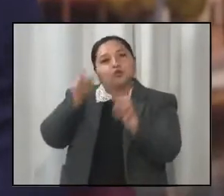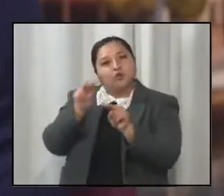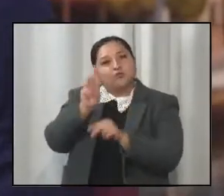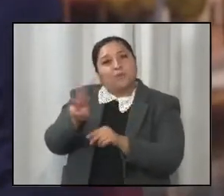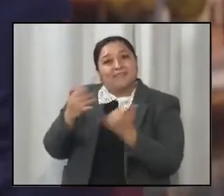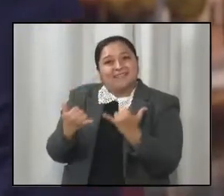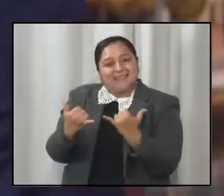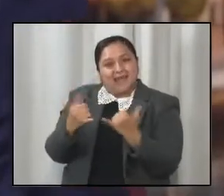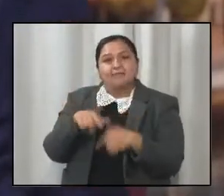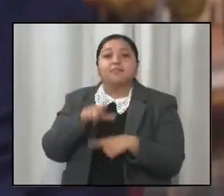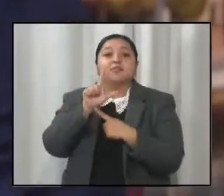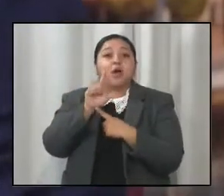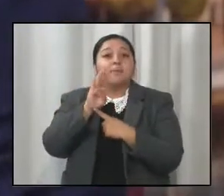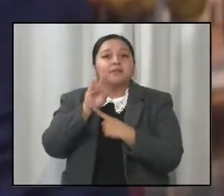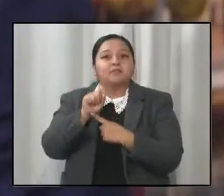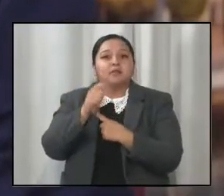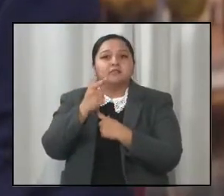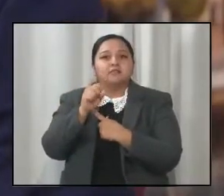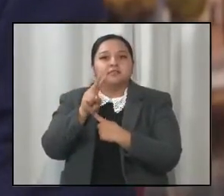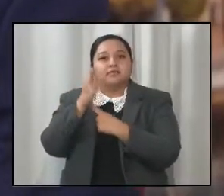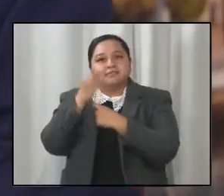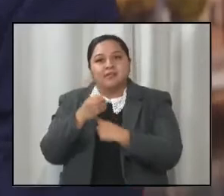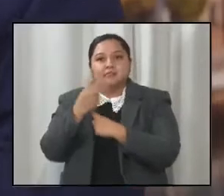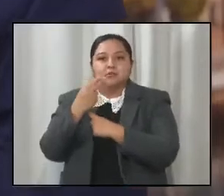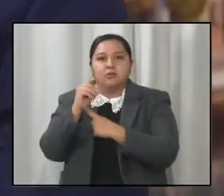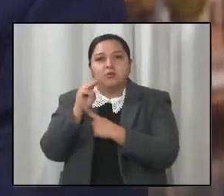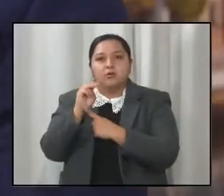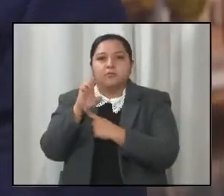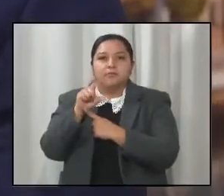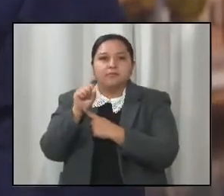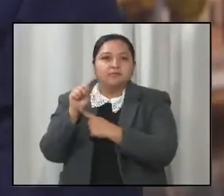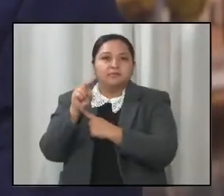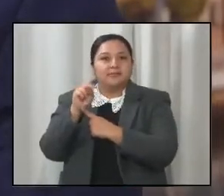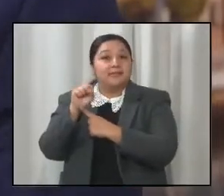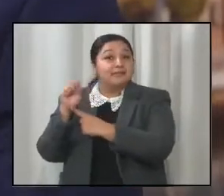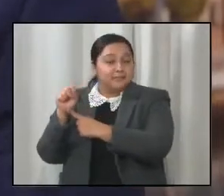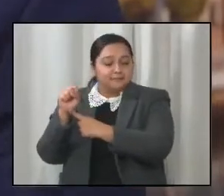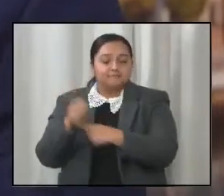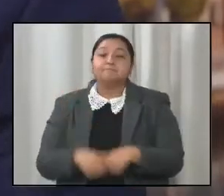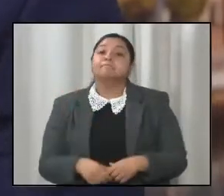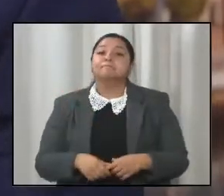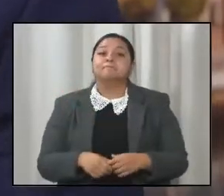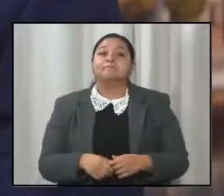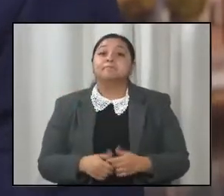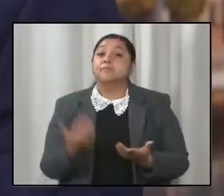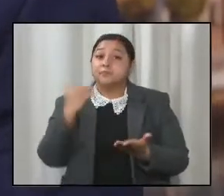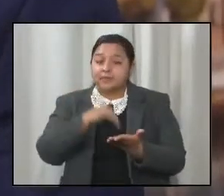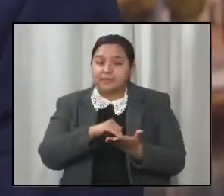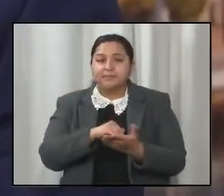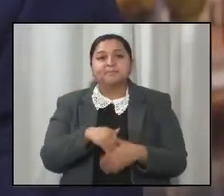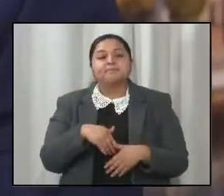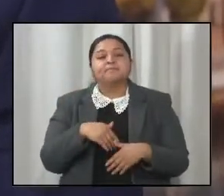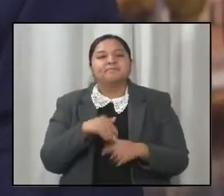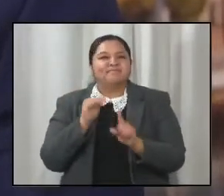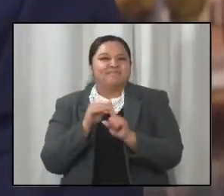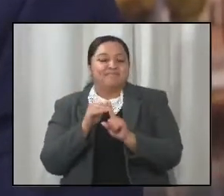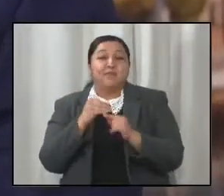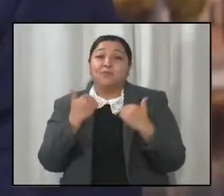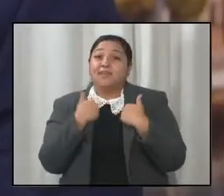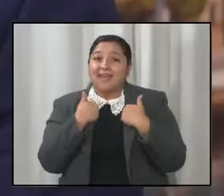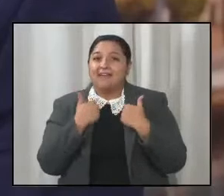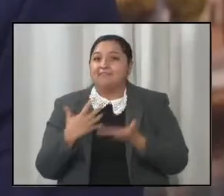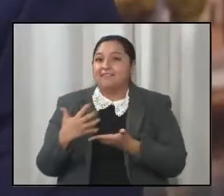at longbeach.gov/homelessness. And as a gentle reminder, please don't forget to bring your donations to Vet Stadium